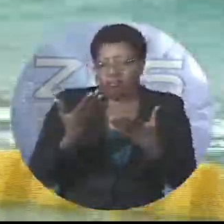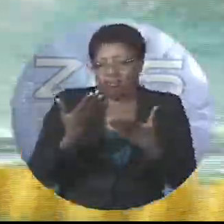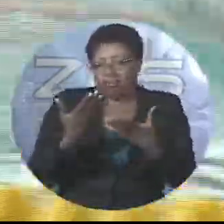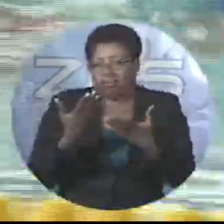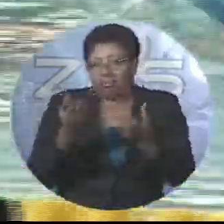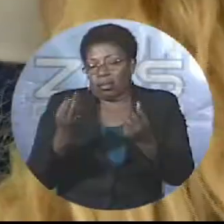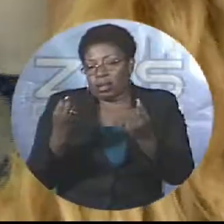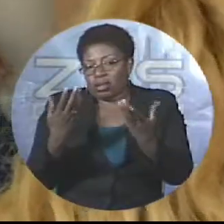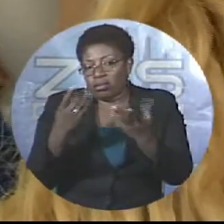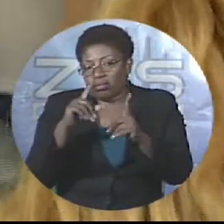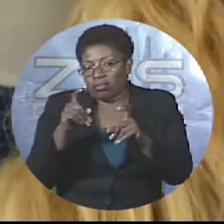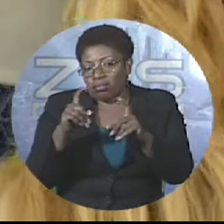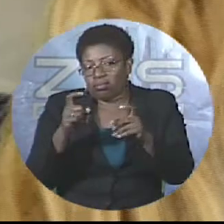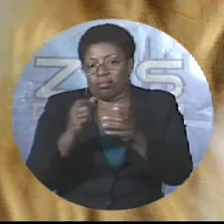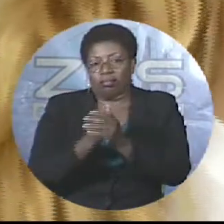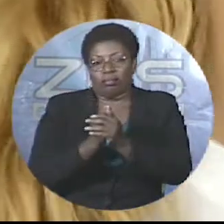ribbon?